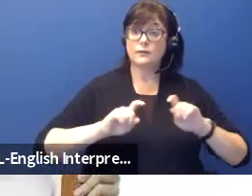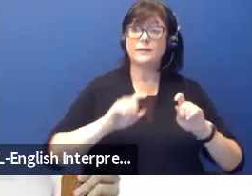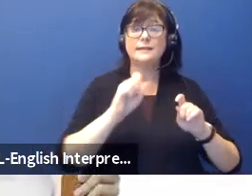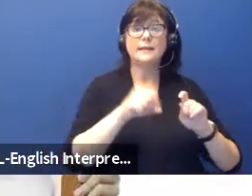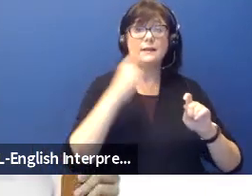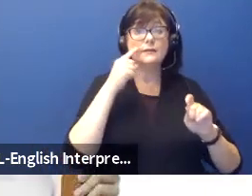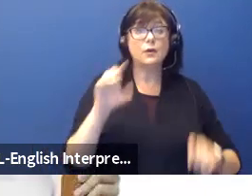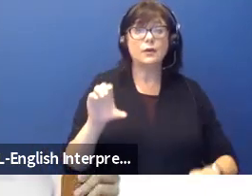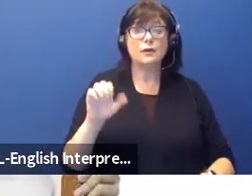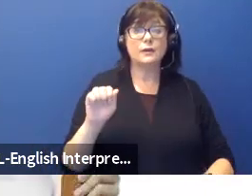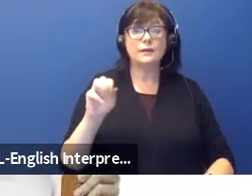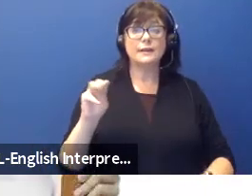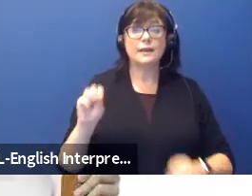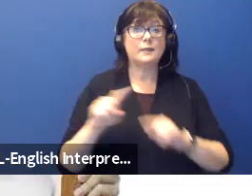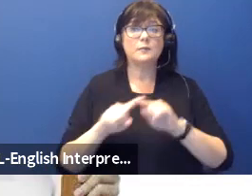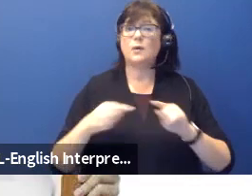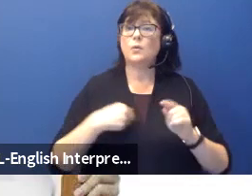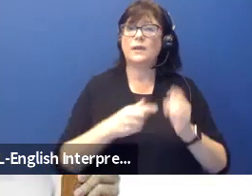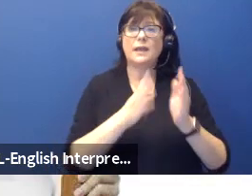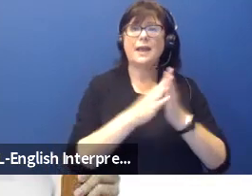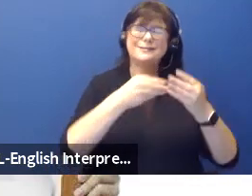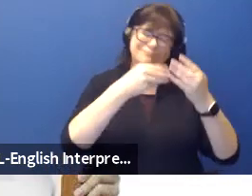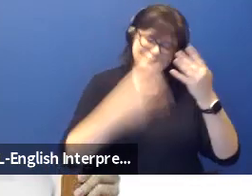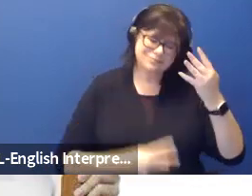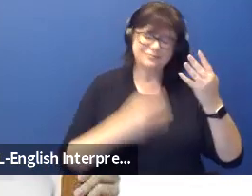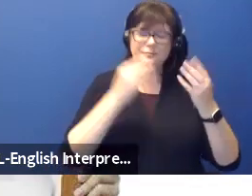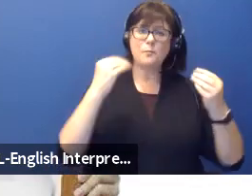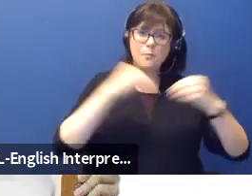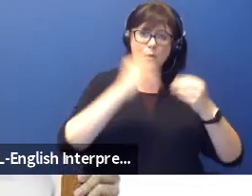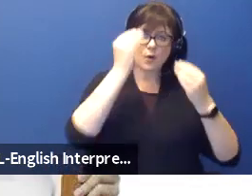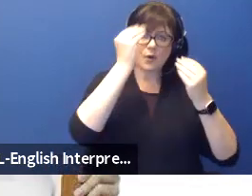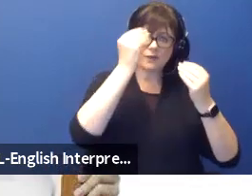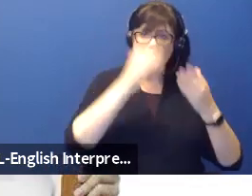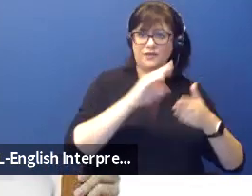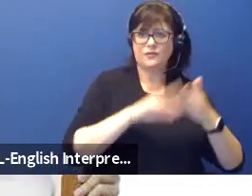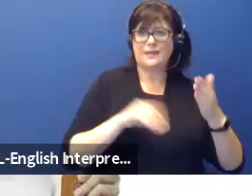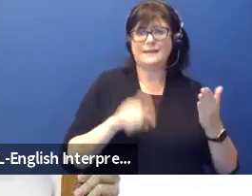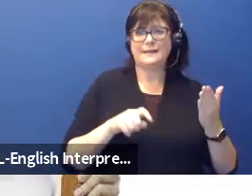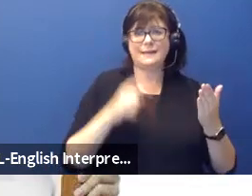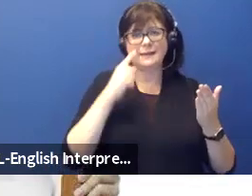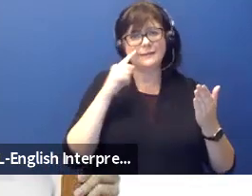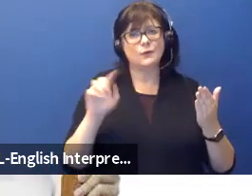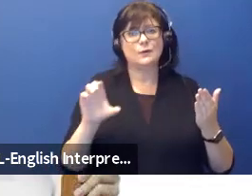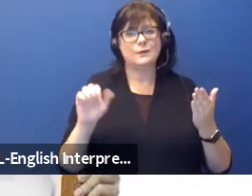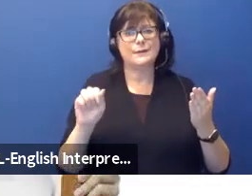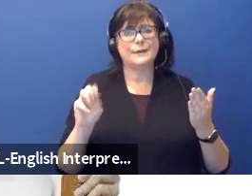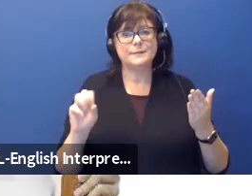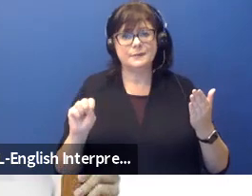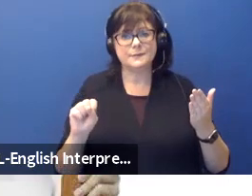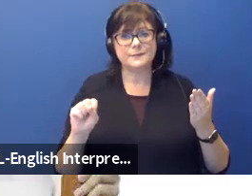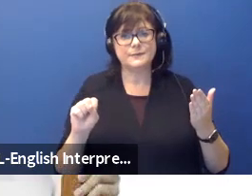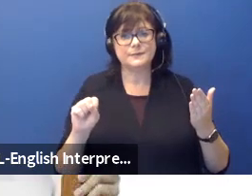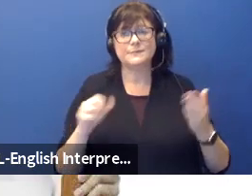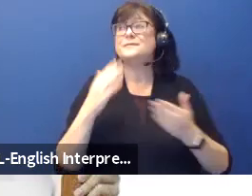isn't asking for. I'm kind of glad you mentioned that, Lisa, because I did mean to say at the beginning that these performance measures